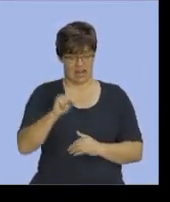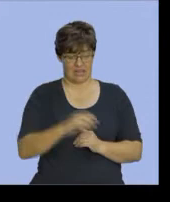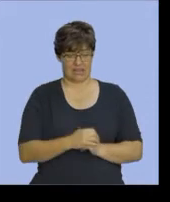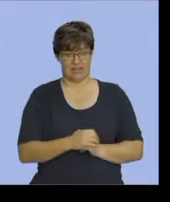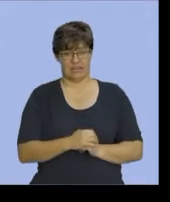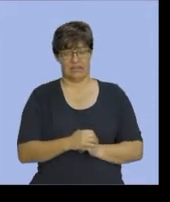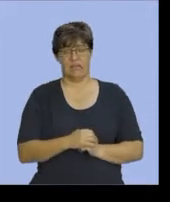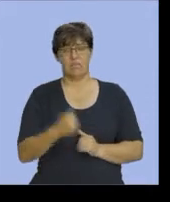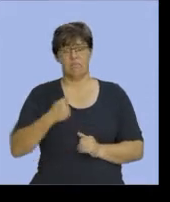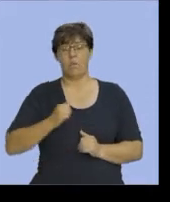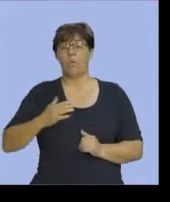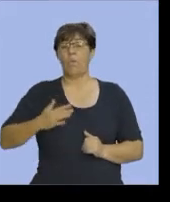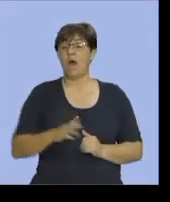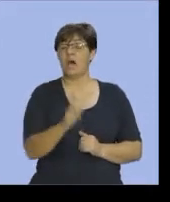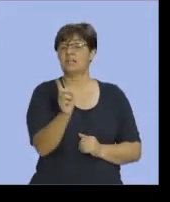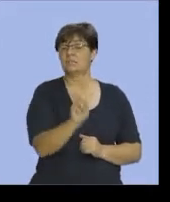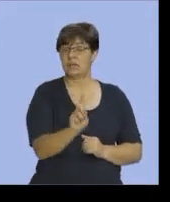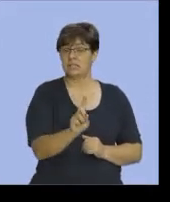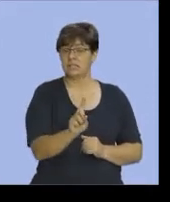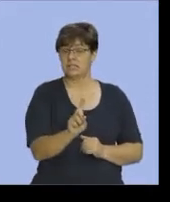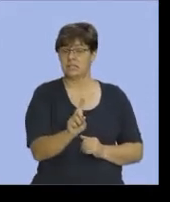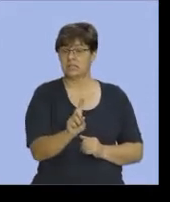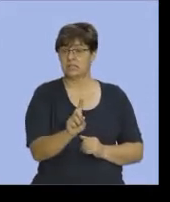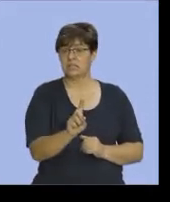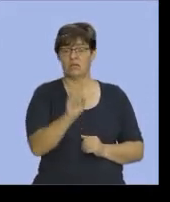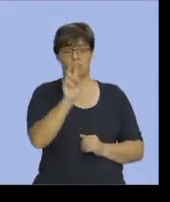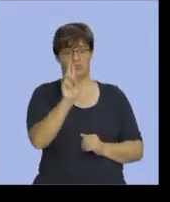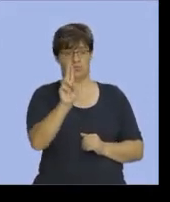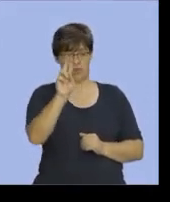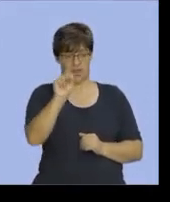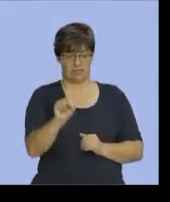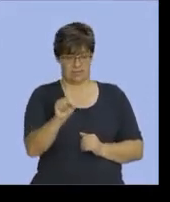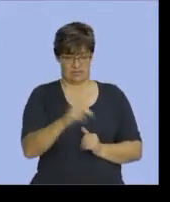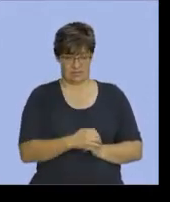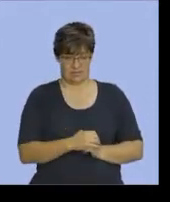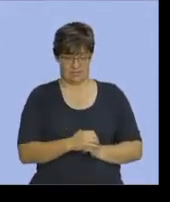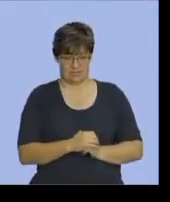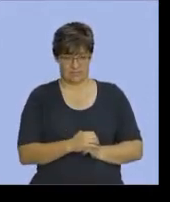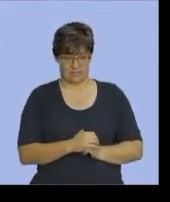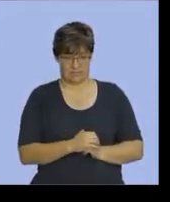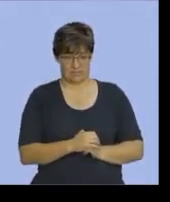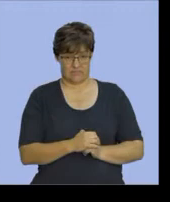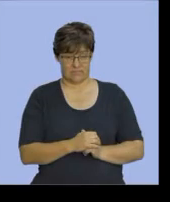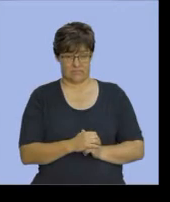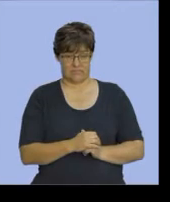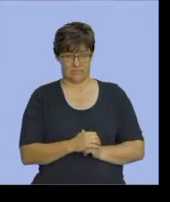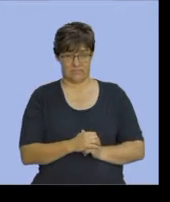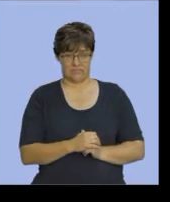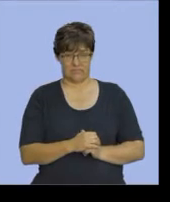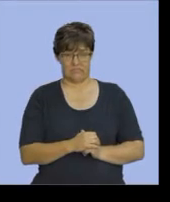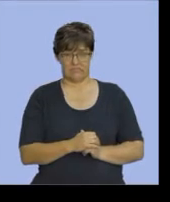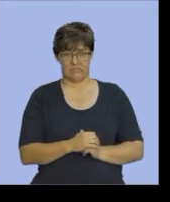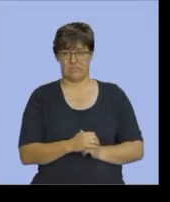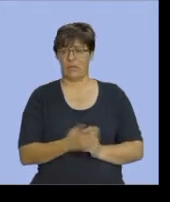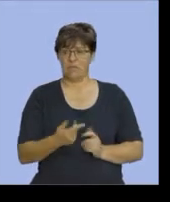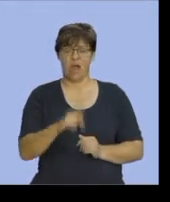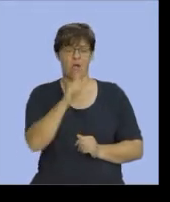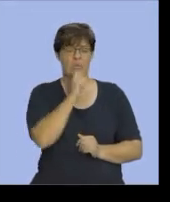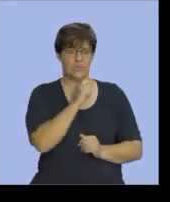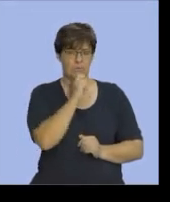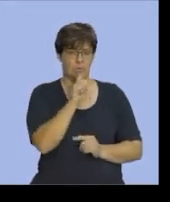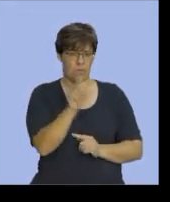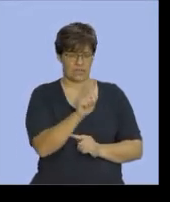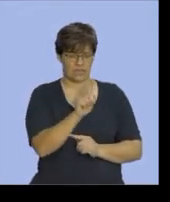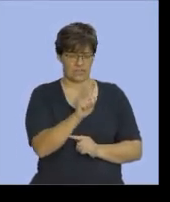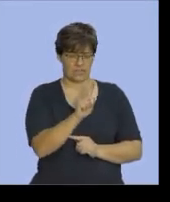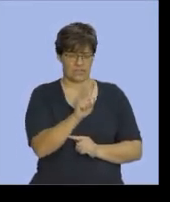and I'm trying to find UN. Right? I'm trying to find UN. I will then need to use